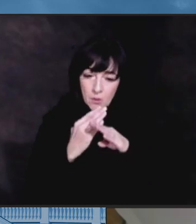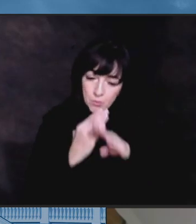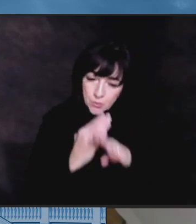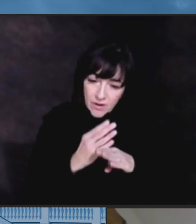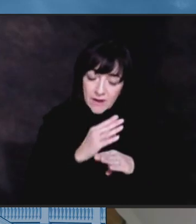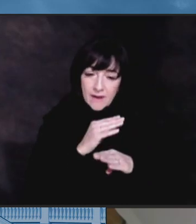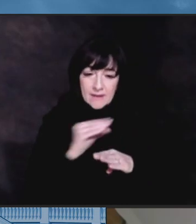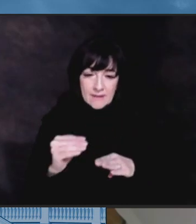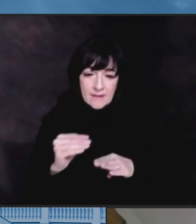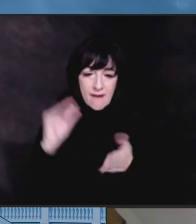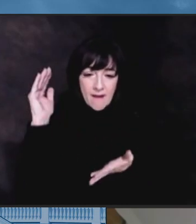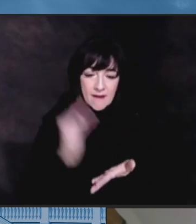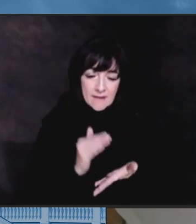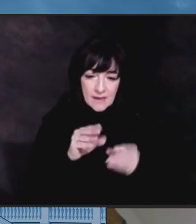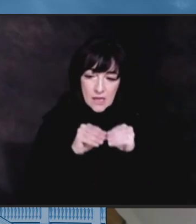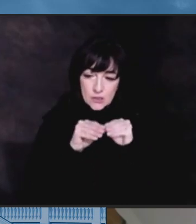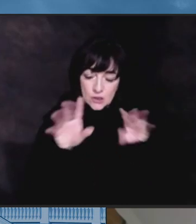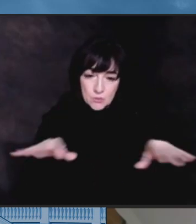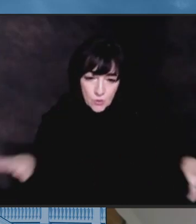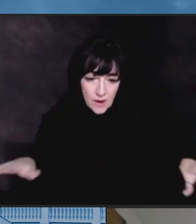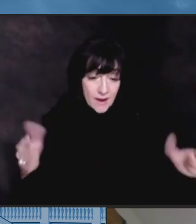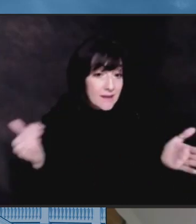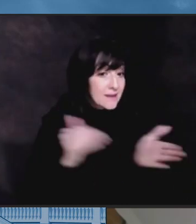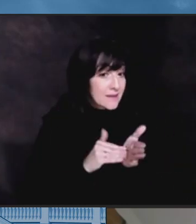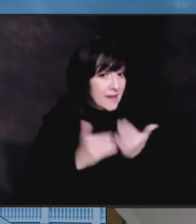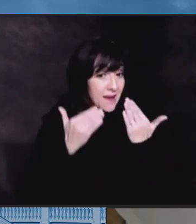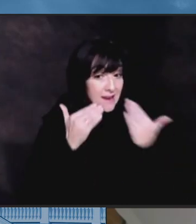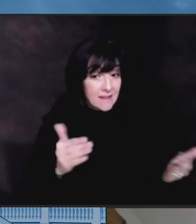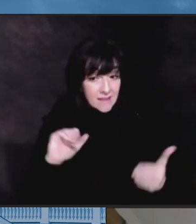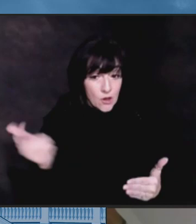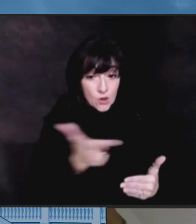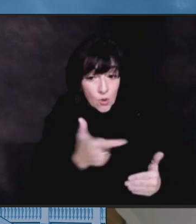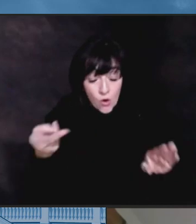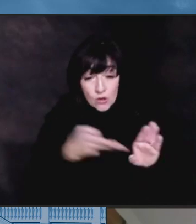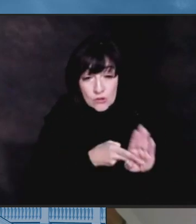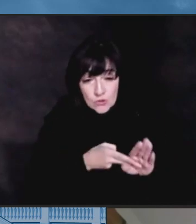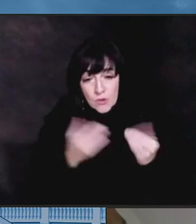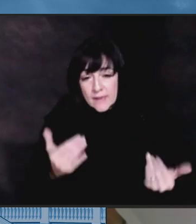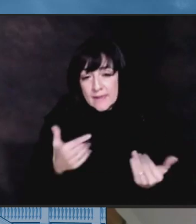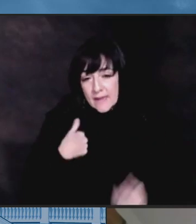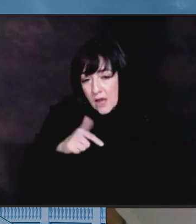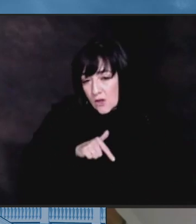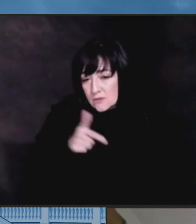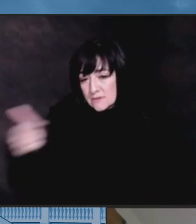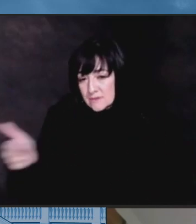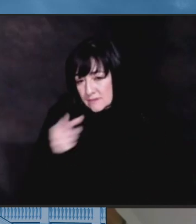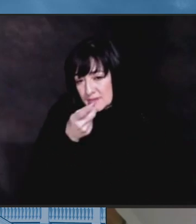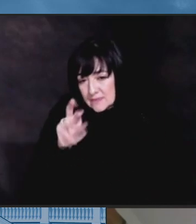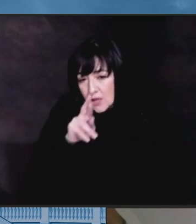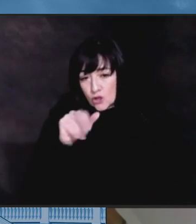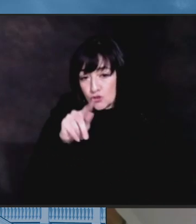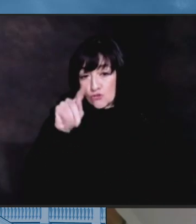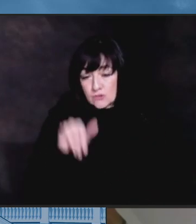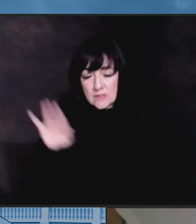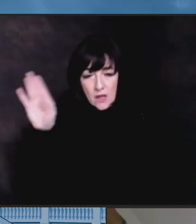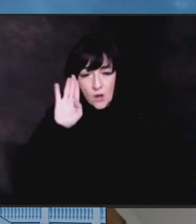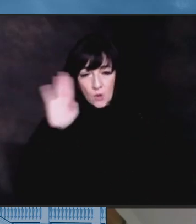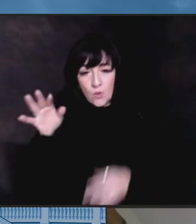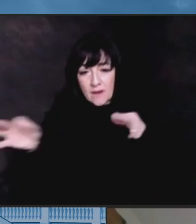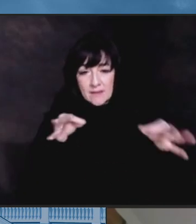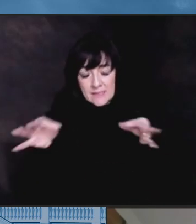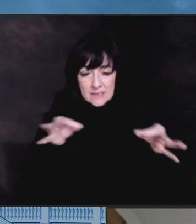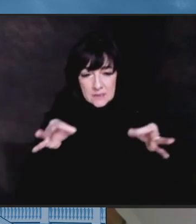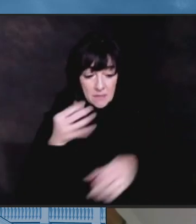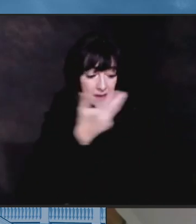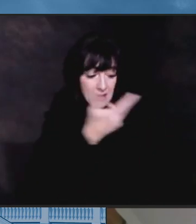thank you all for joining in today. Now we have Dr. Rattay, who's going to talk a little bit about vaccines and distribution,